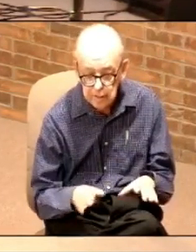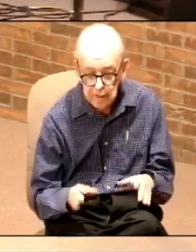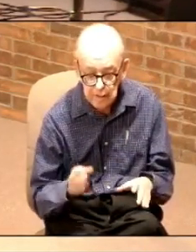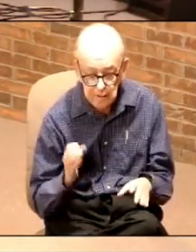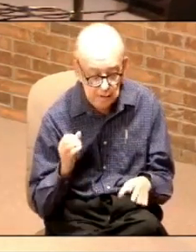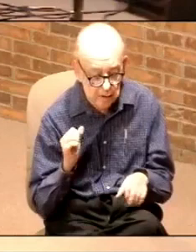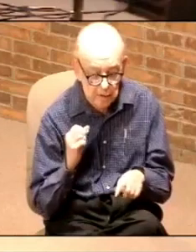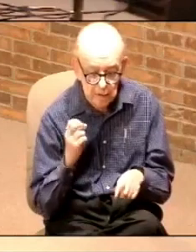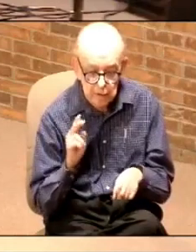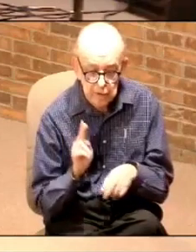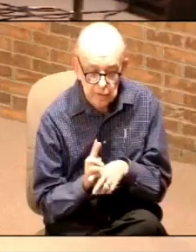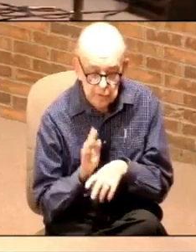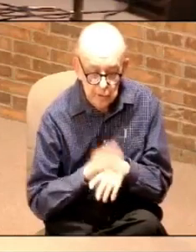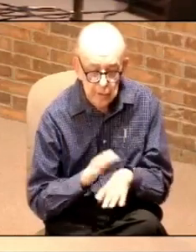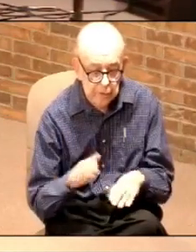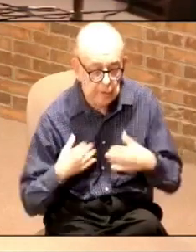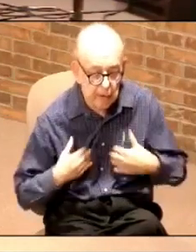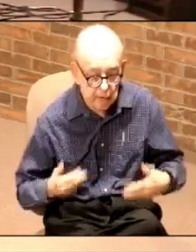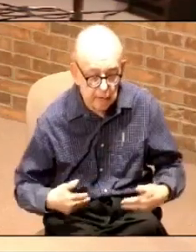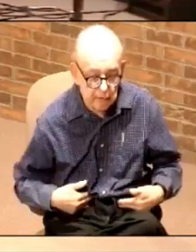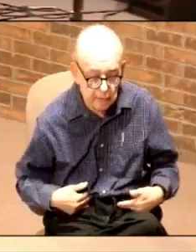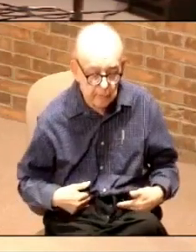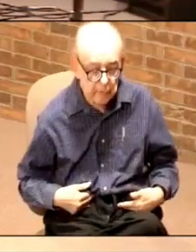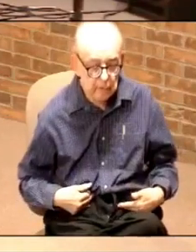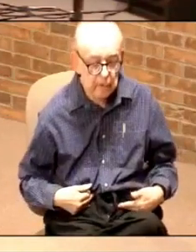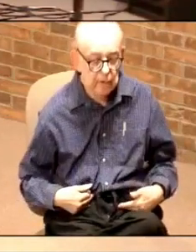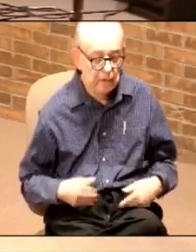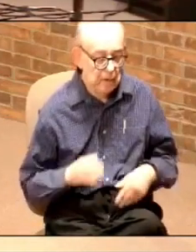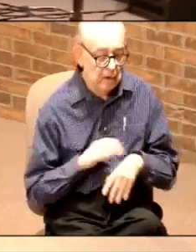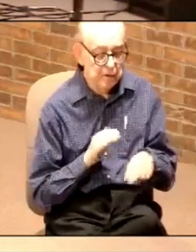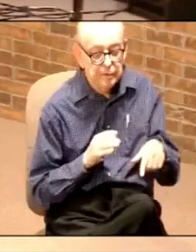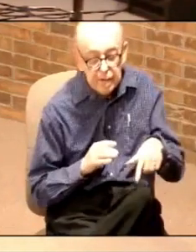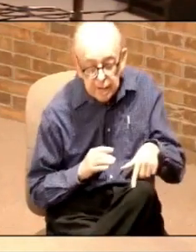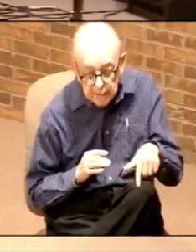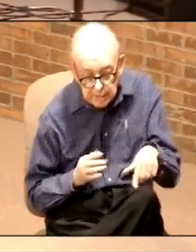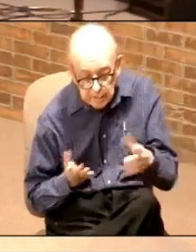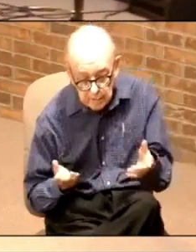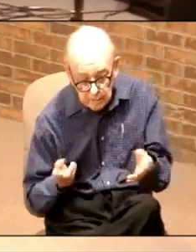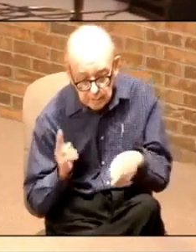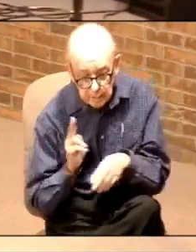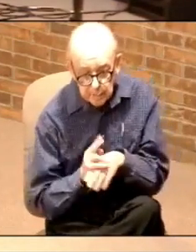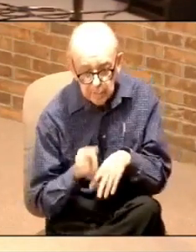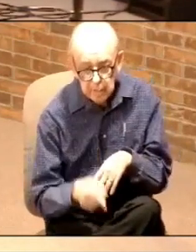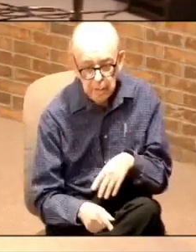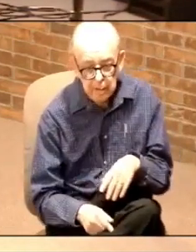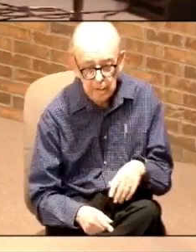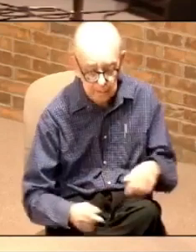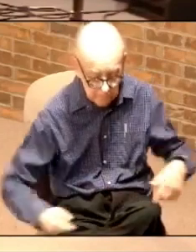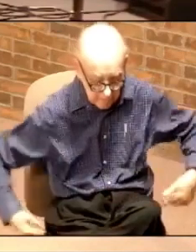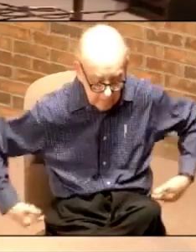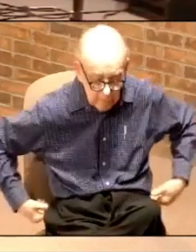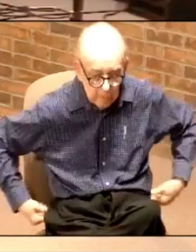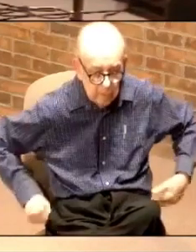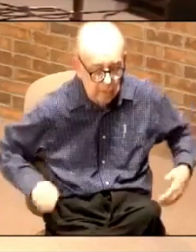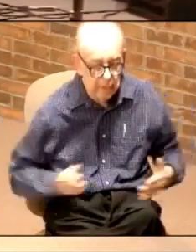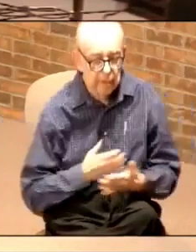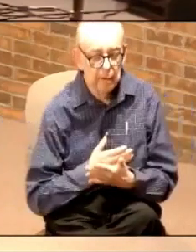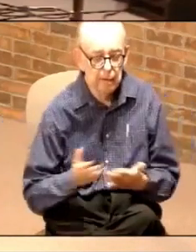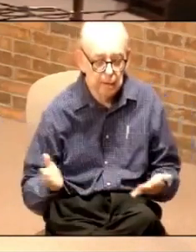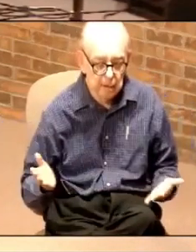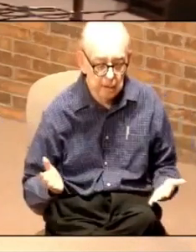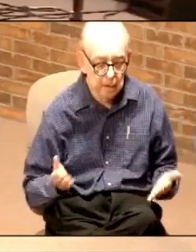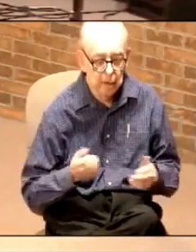on your body. Does a lot of wear and tear on your knees and everything, on your hips and all of that. And